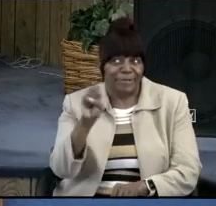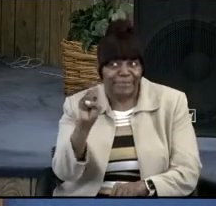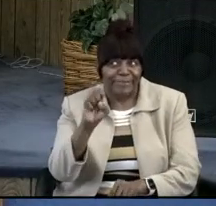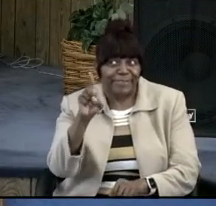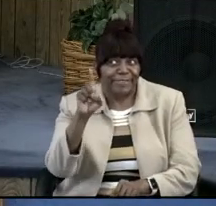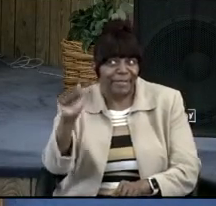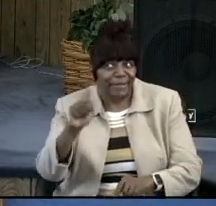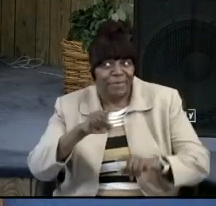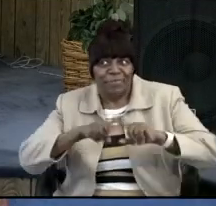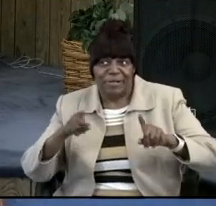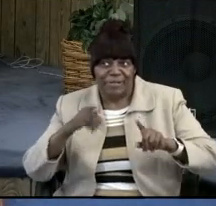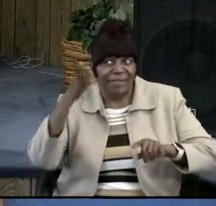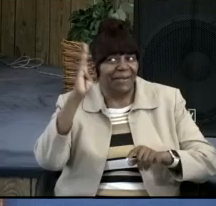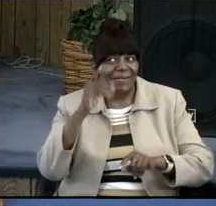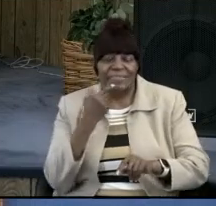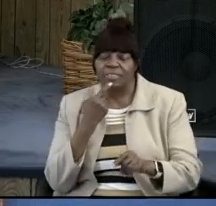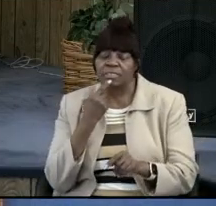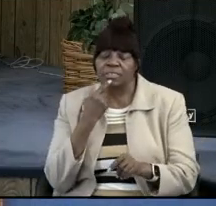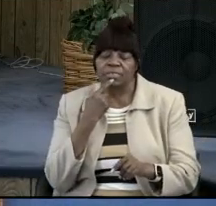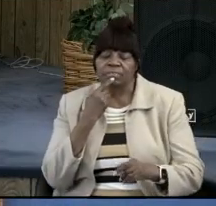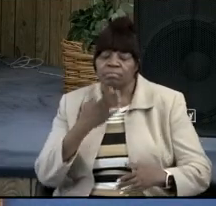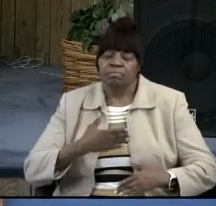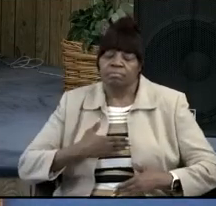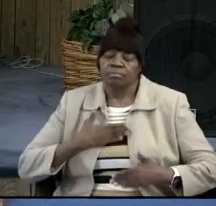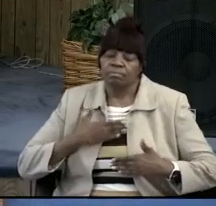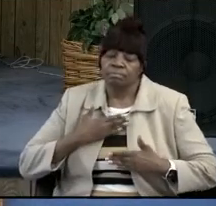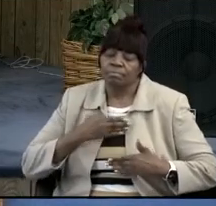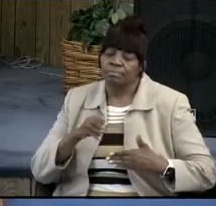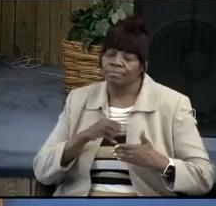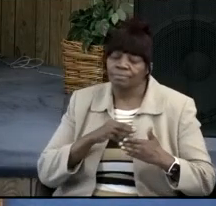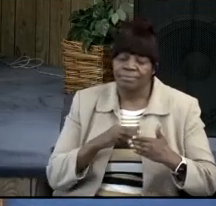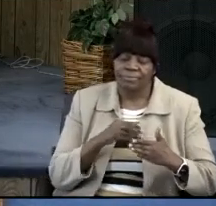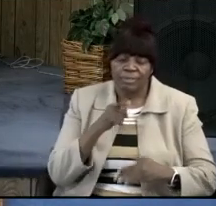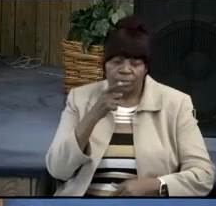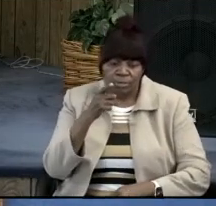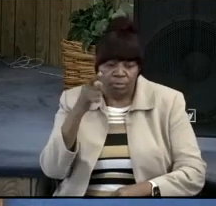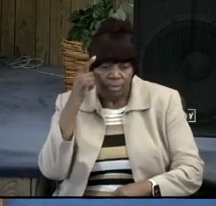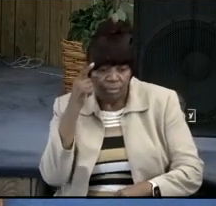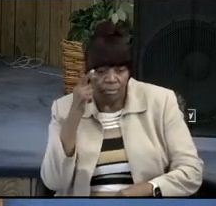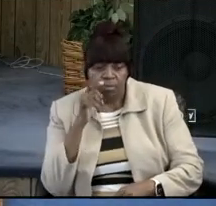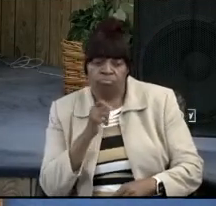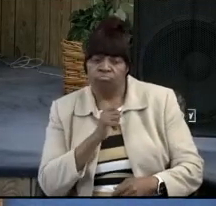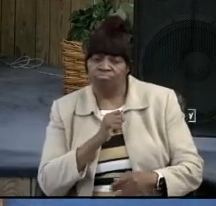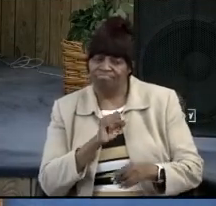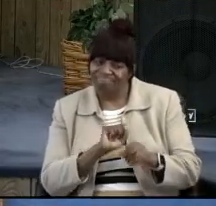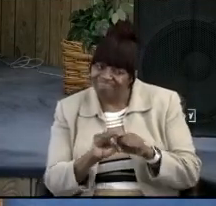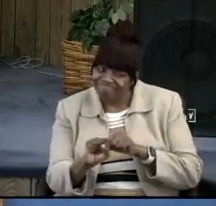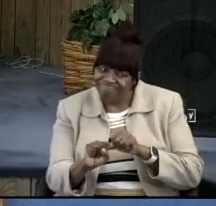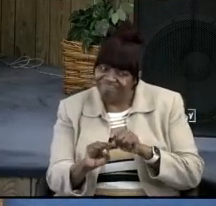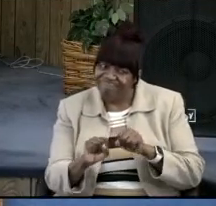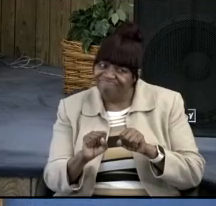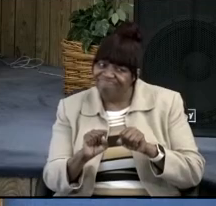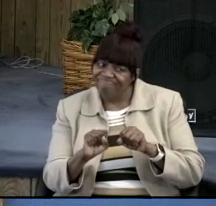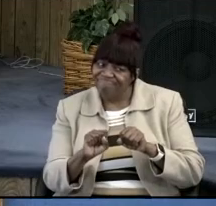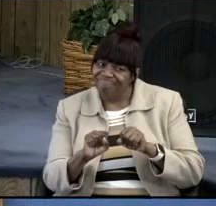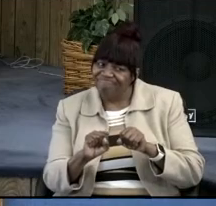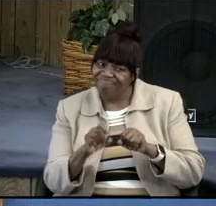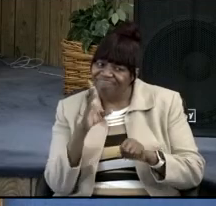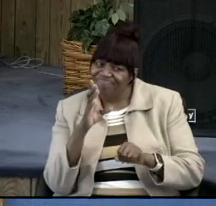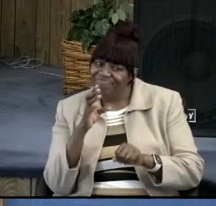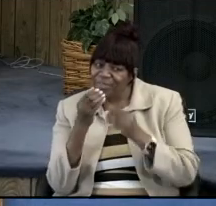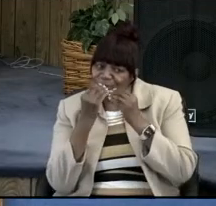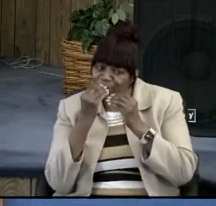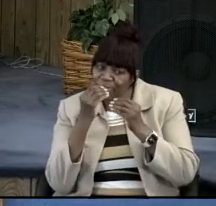a joyful noise. Uh-huh. And so I know that you are so, your diet is so